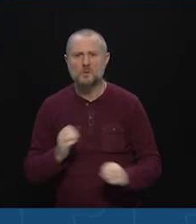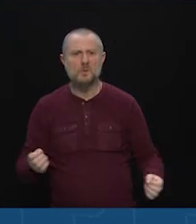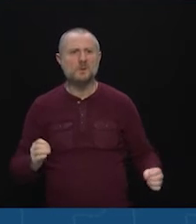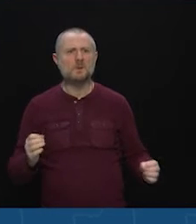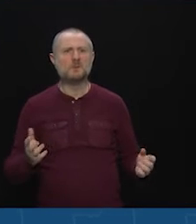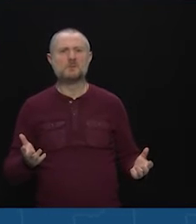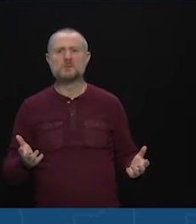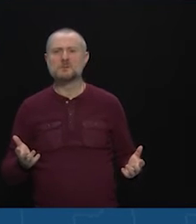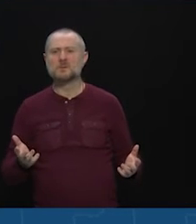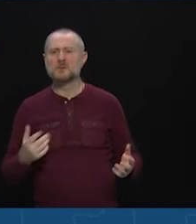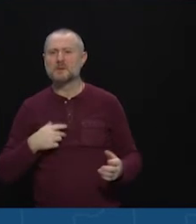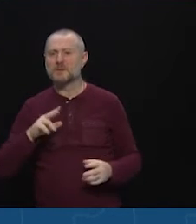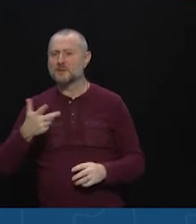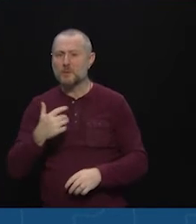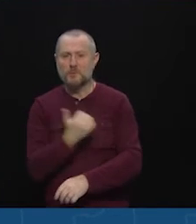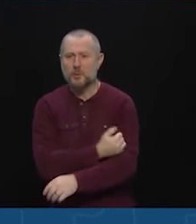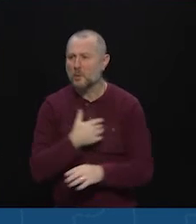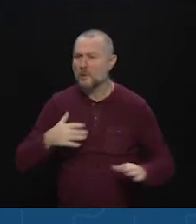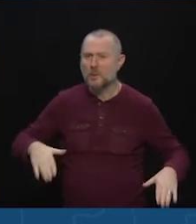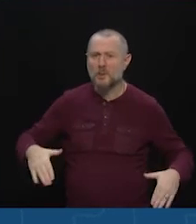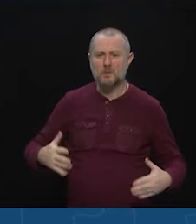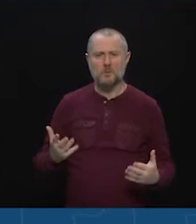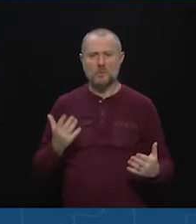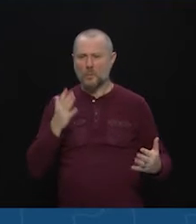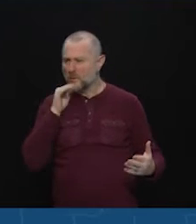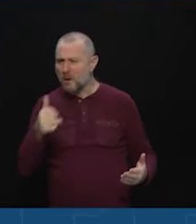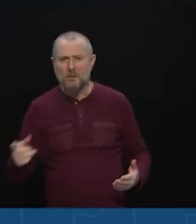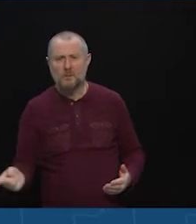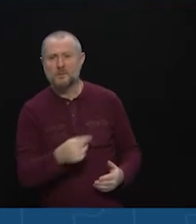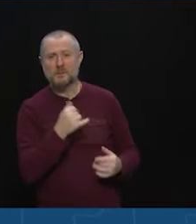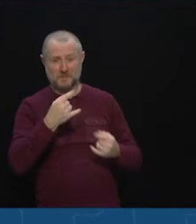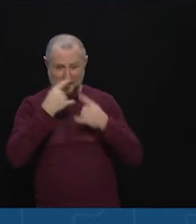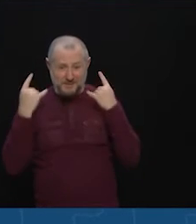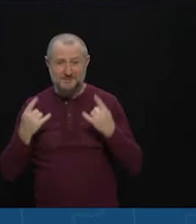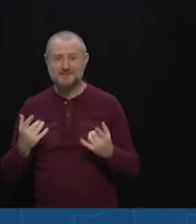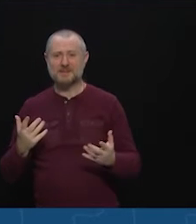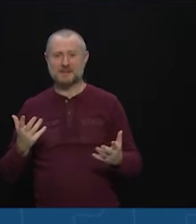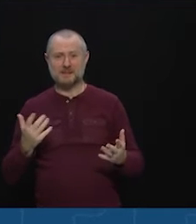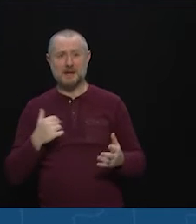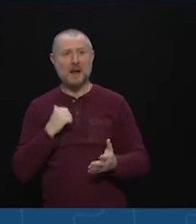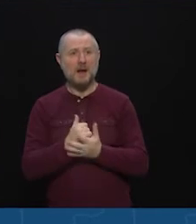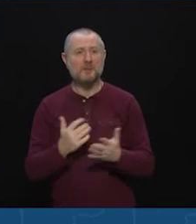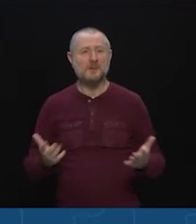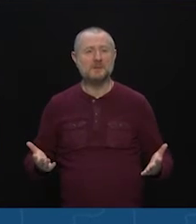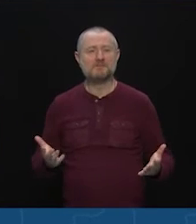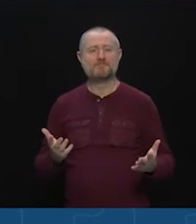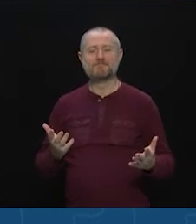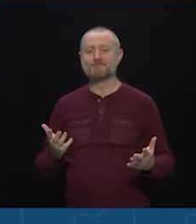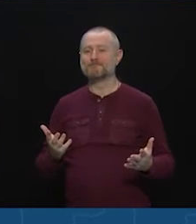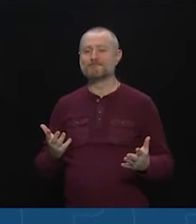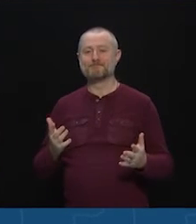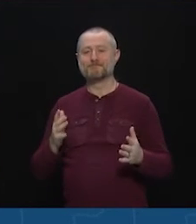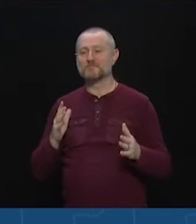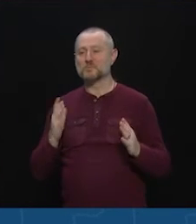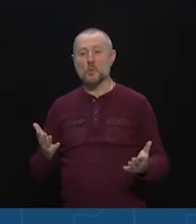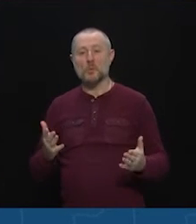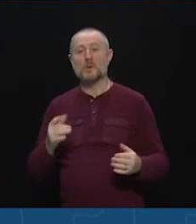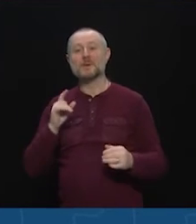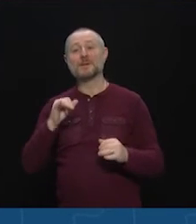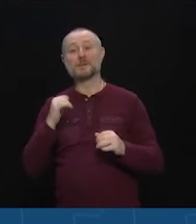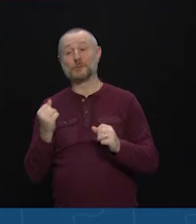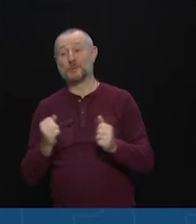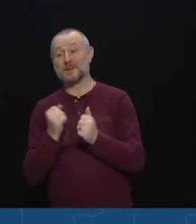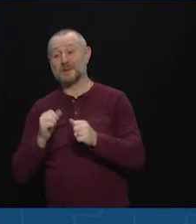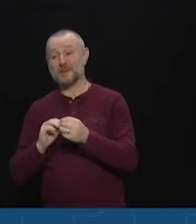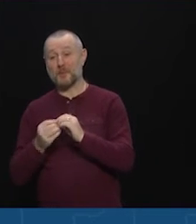understand that the masks are making a difference. And that's why we're focused on all these tools. So the winter surge is not over, but we